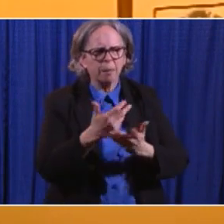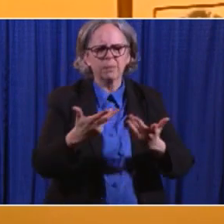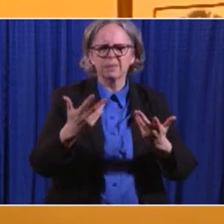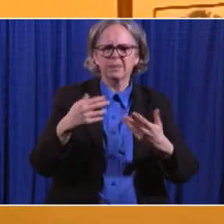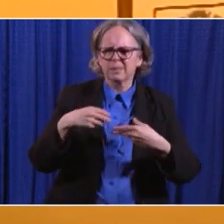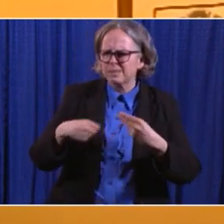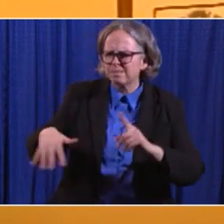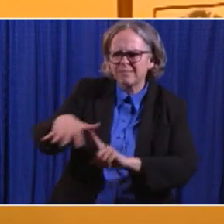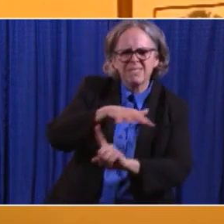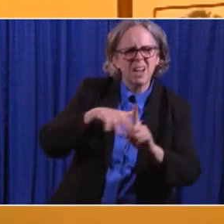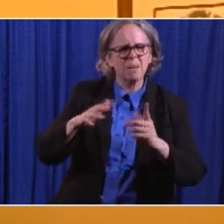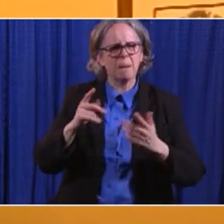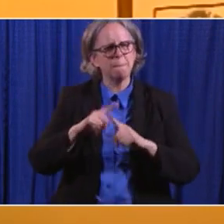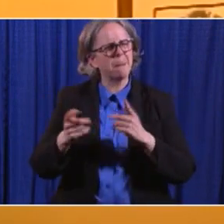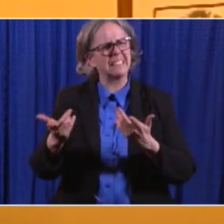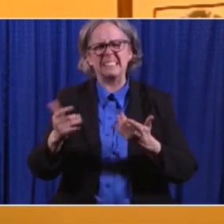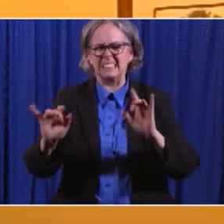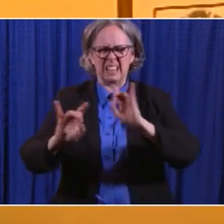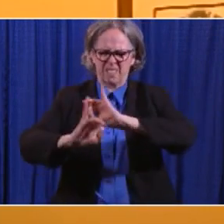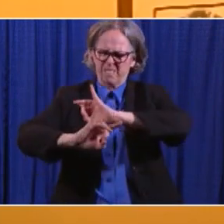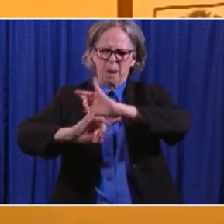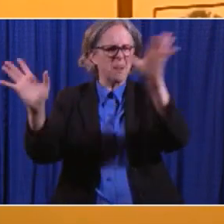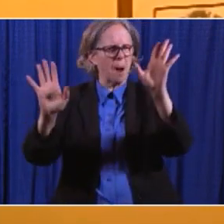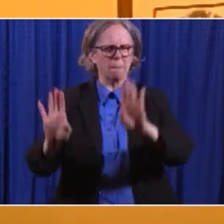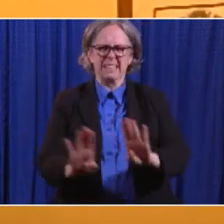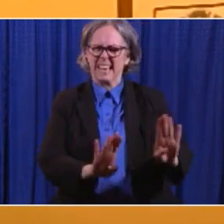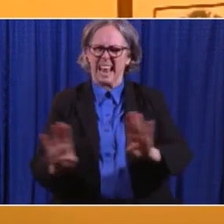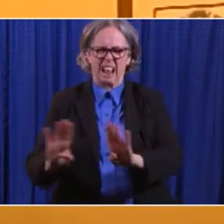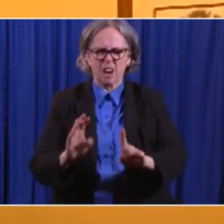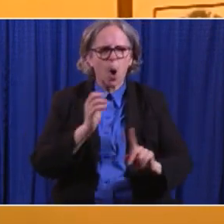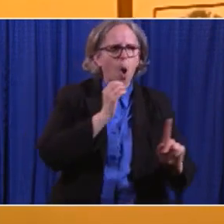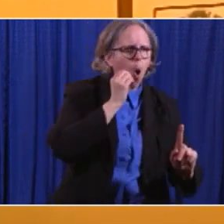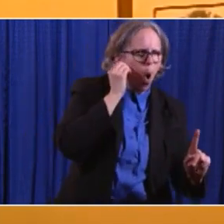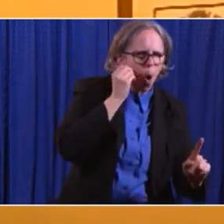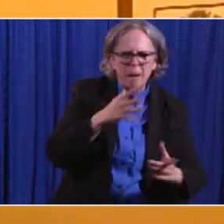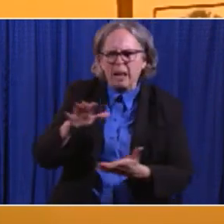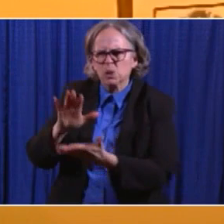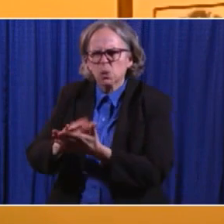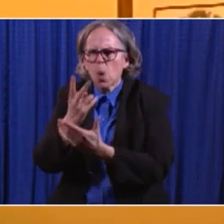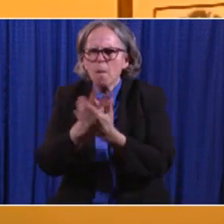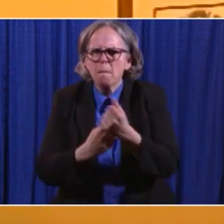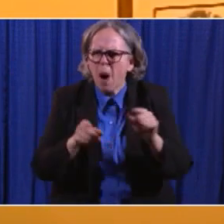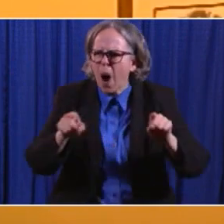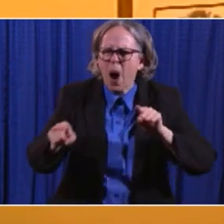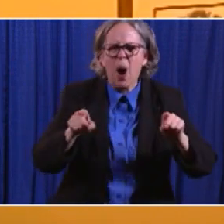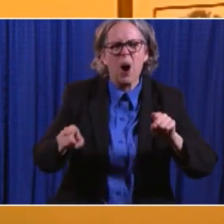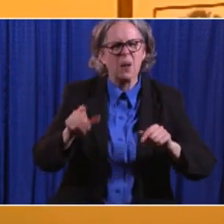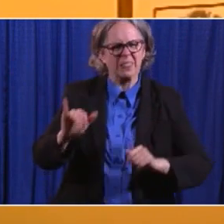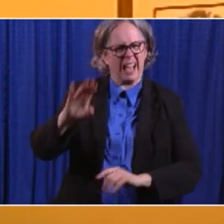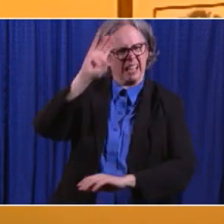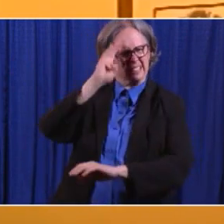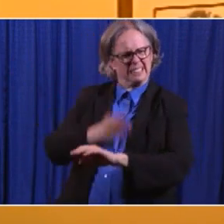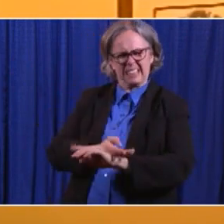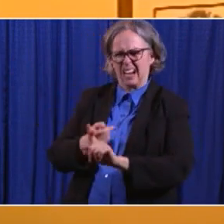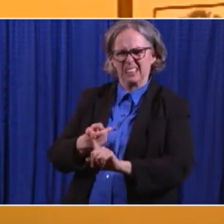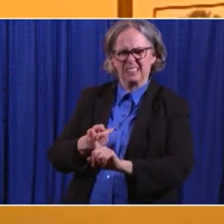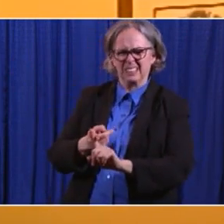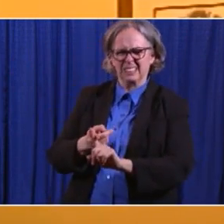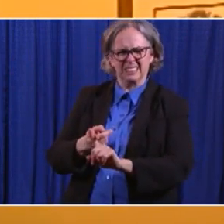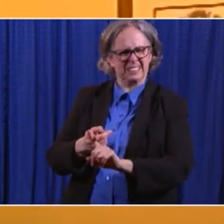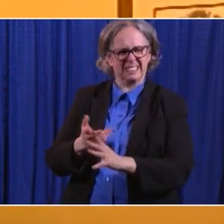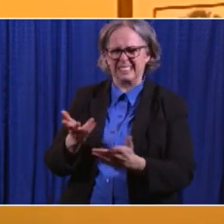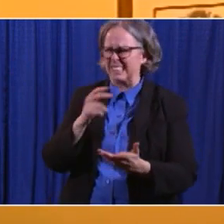home and at school, we were told it was no longer safe to have him in our home and that he needed